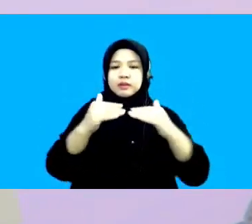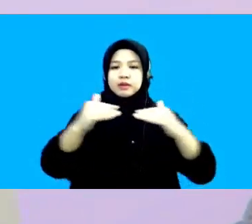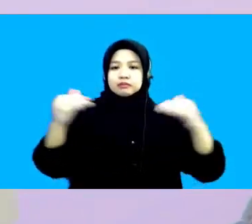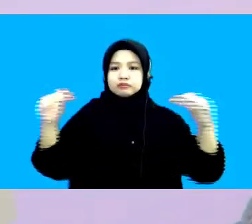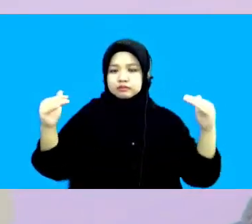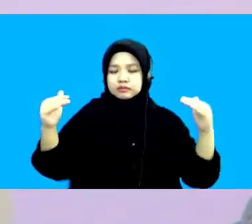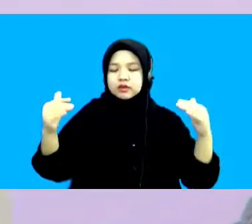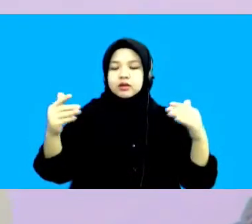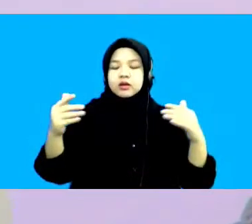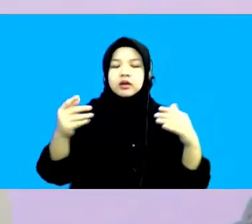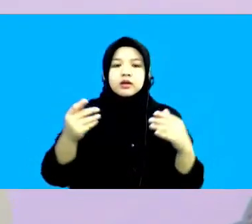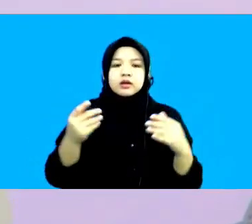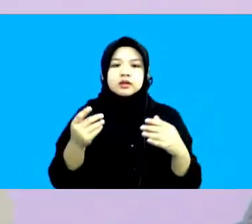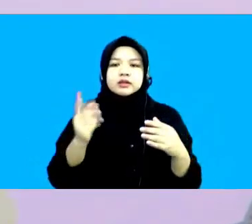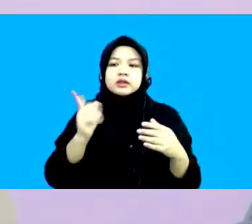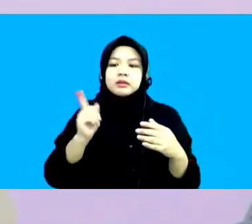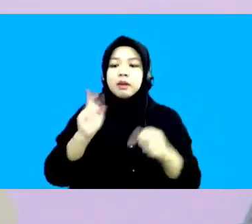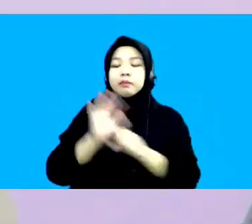will.